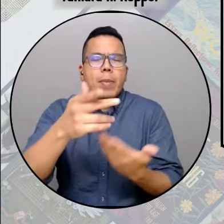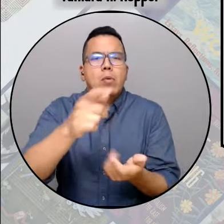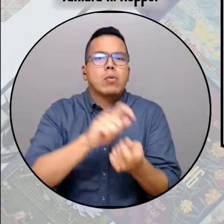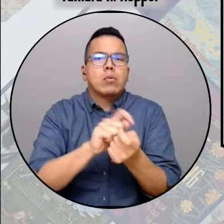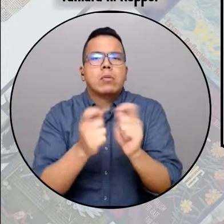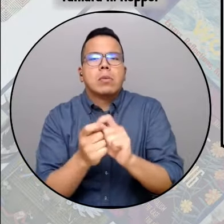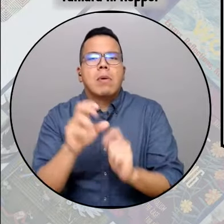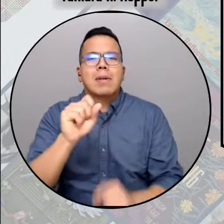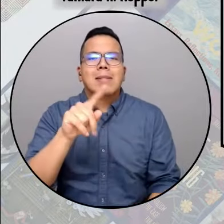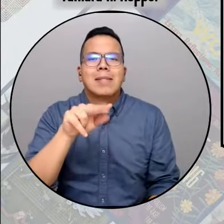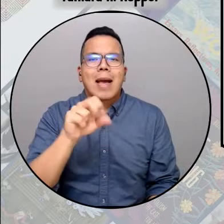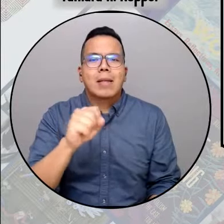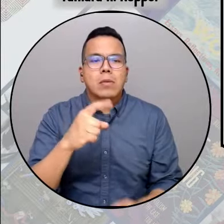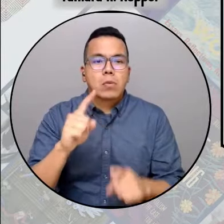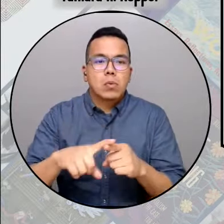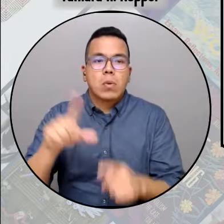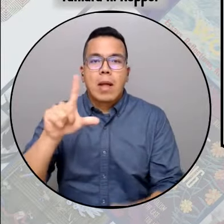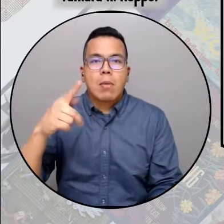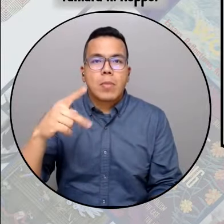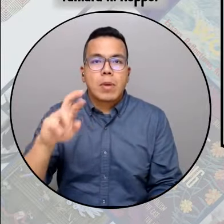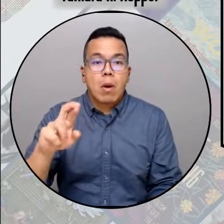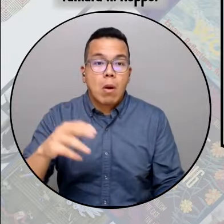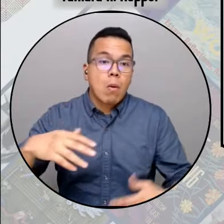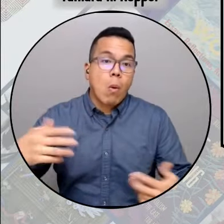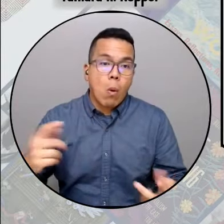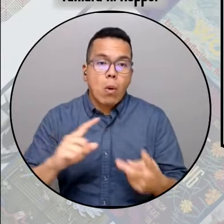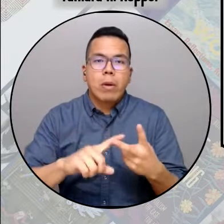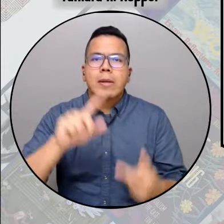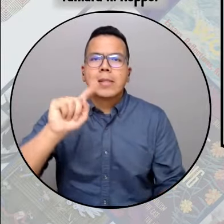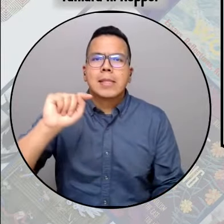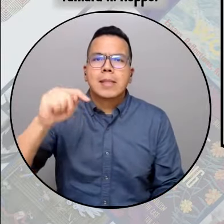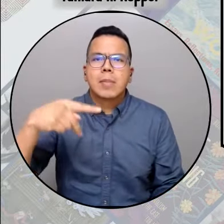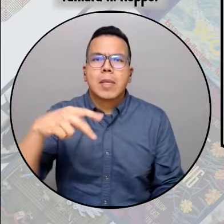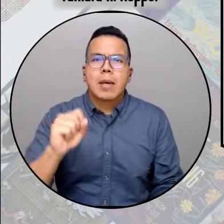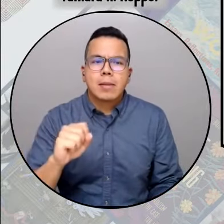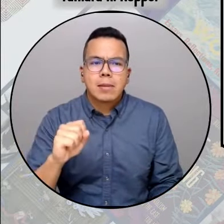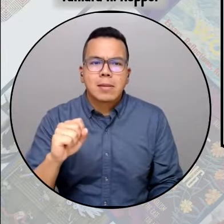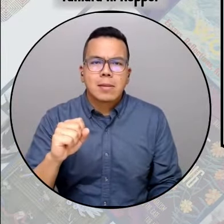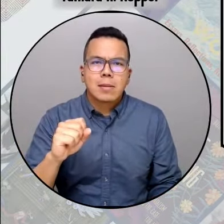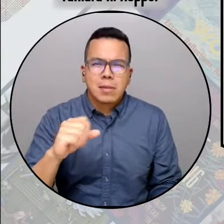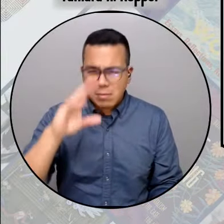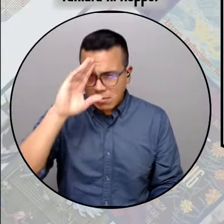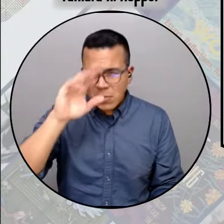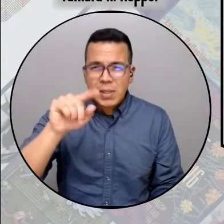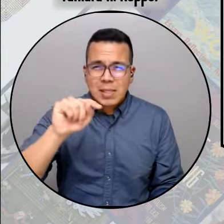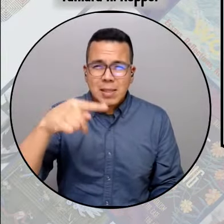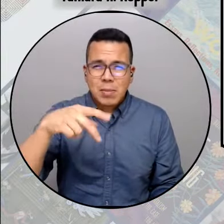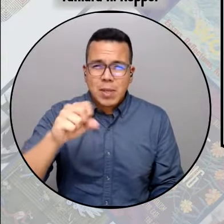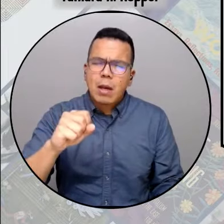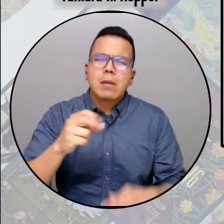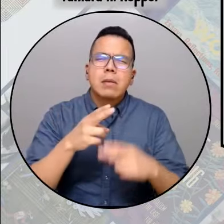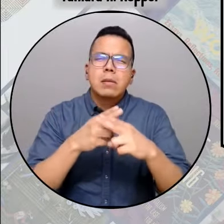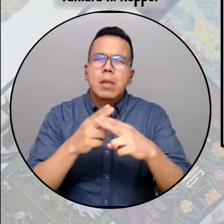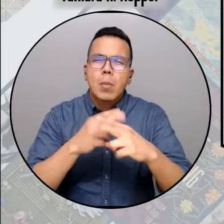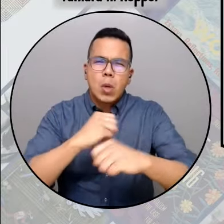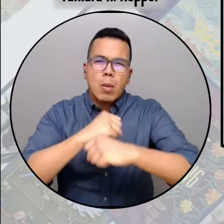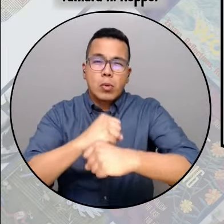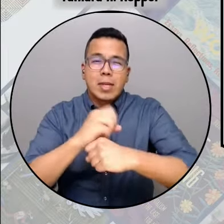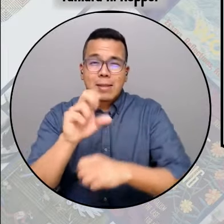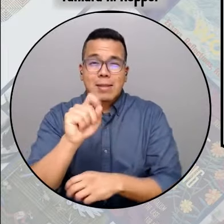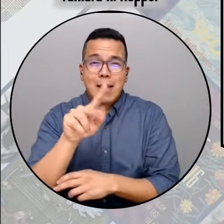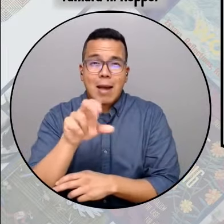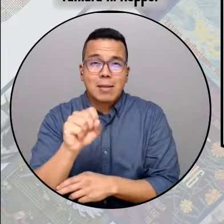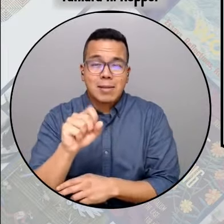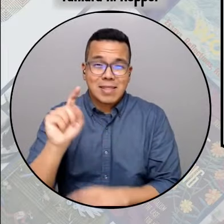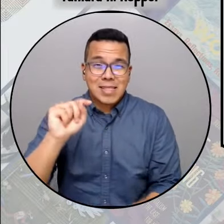If you are a TPS, right? Temporary protected status. And we're going to learn a little bit more about what that means later on when